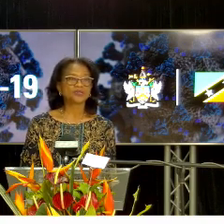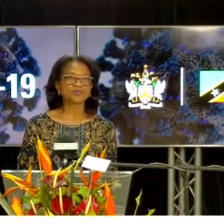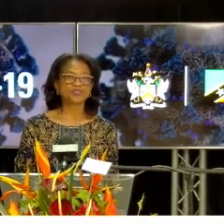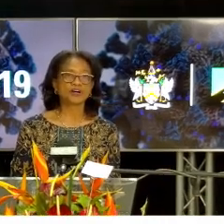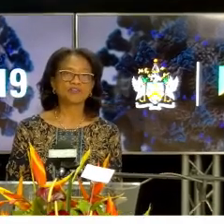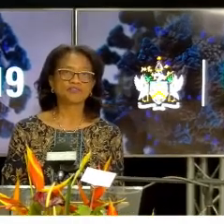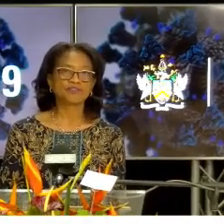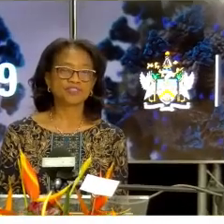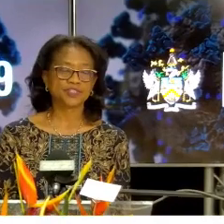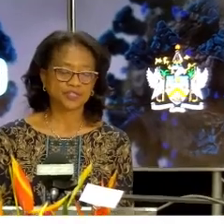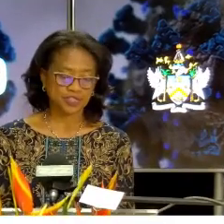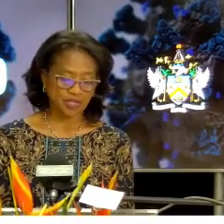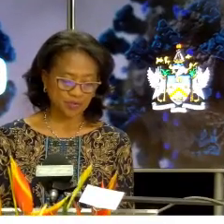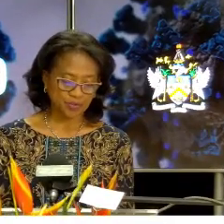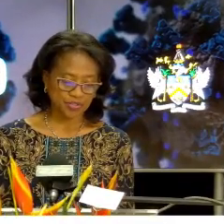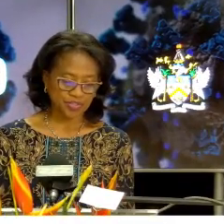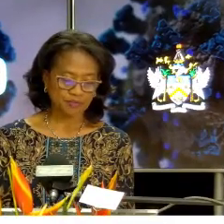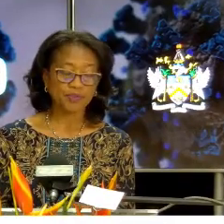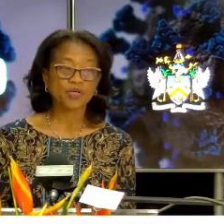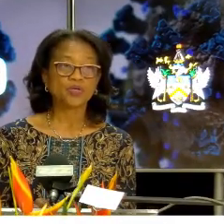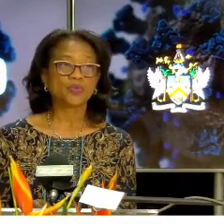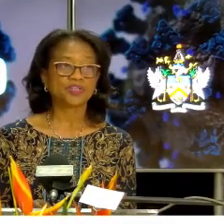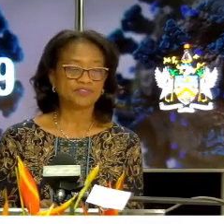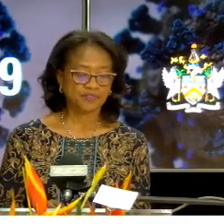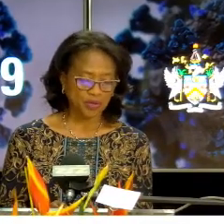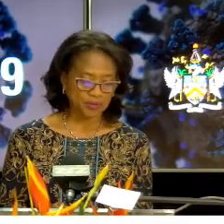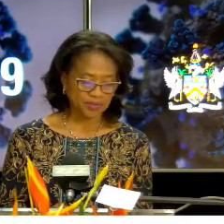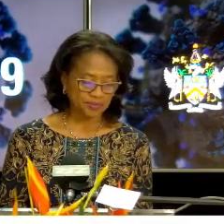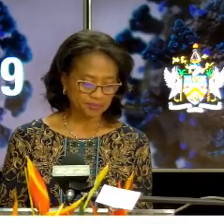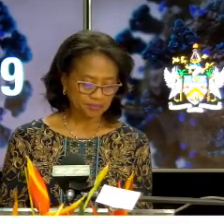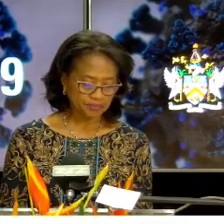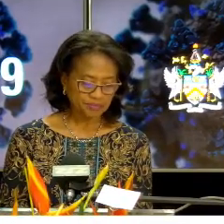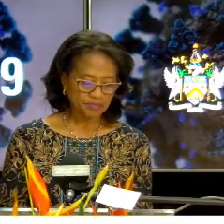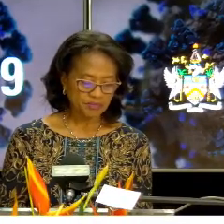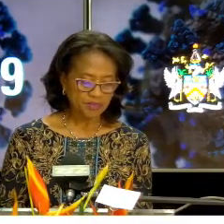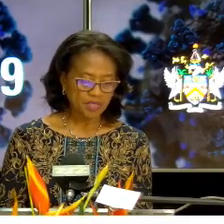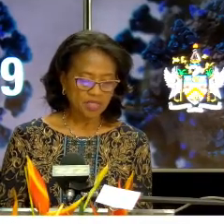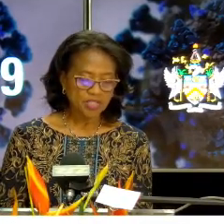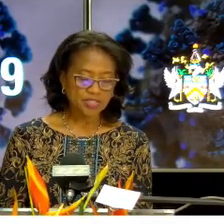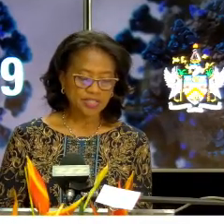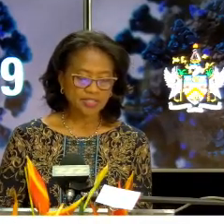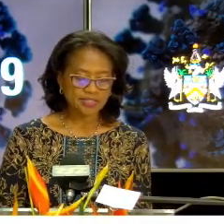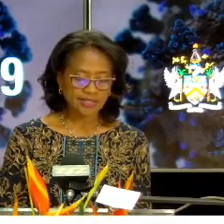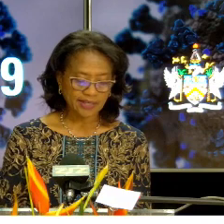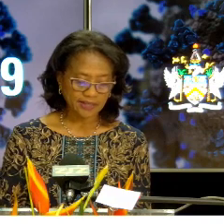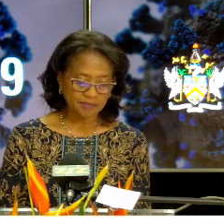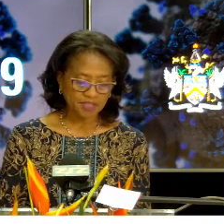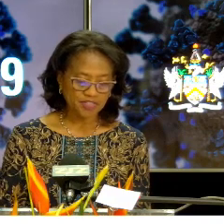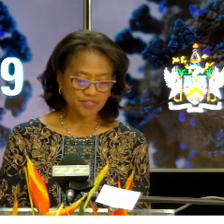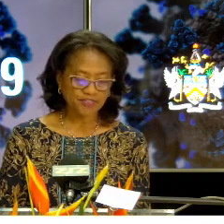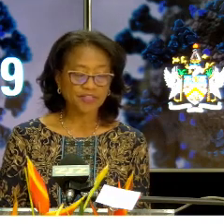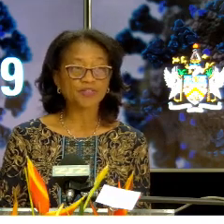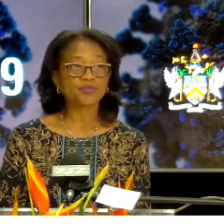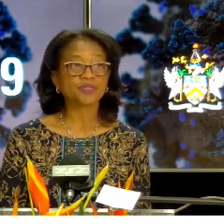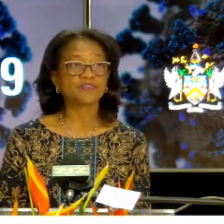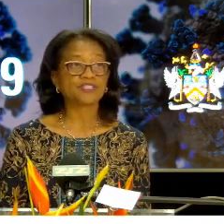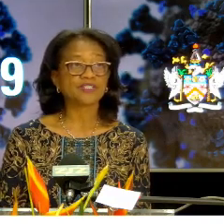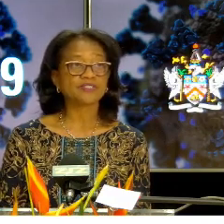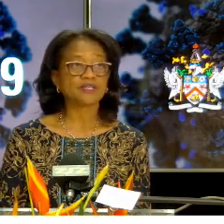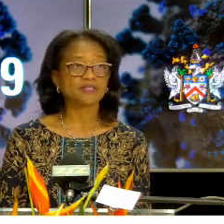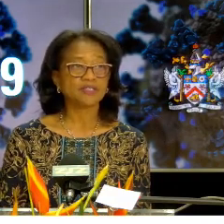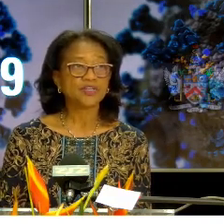in terms of church and worship going forward. To date, the Minister of Health